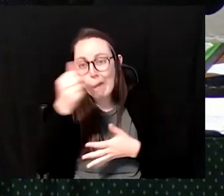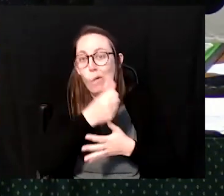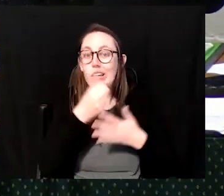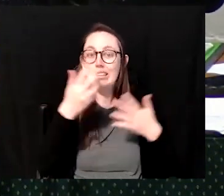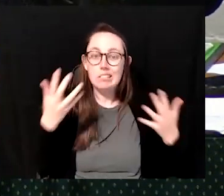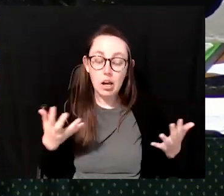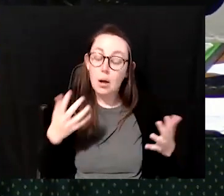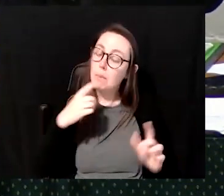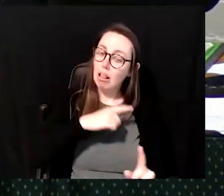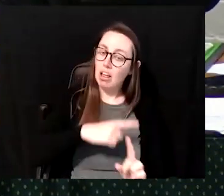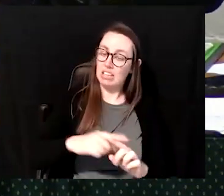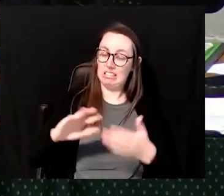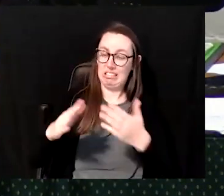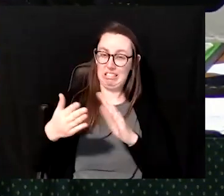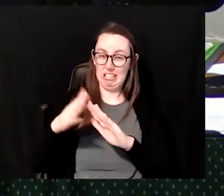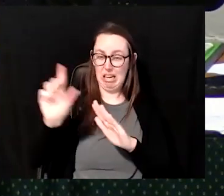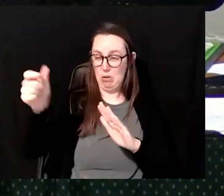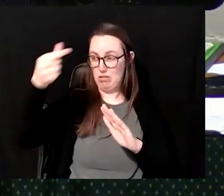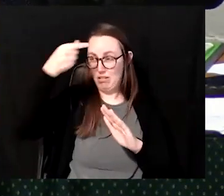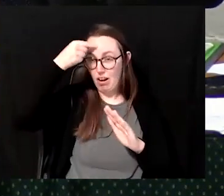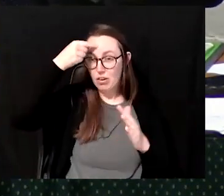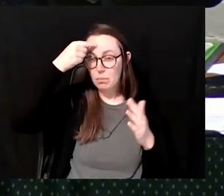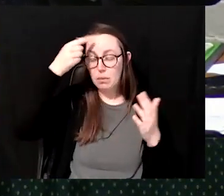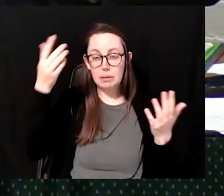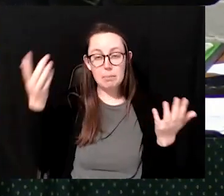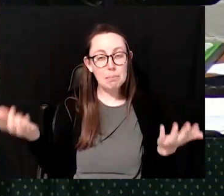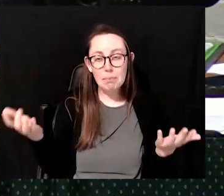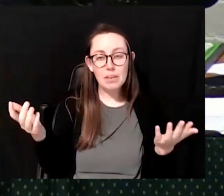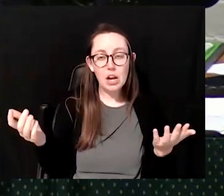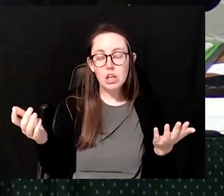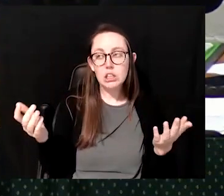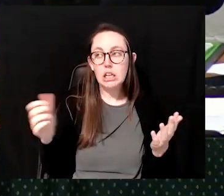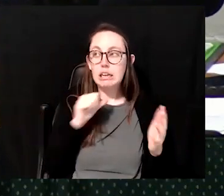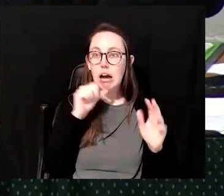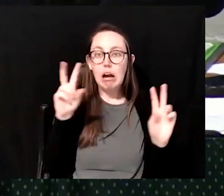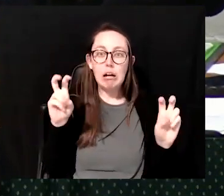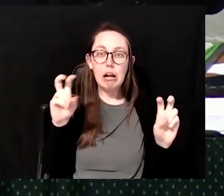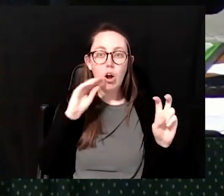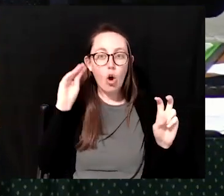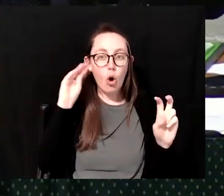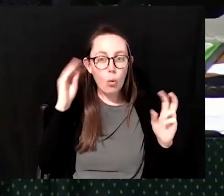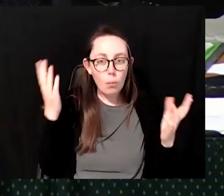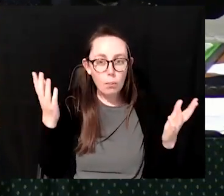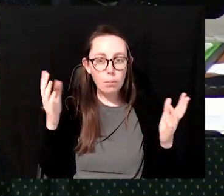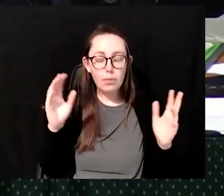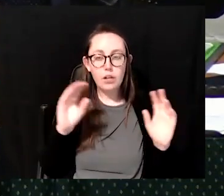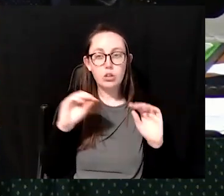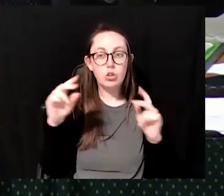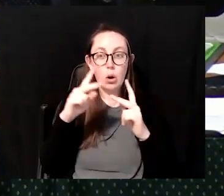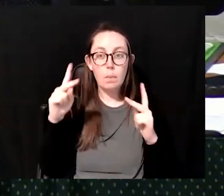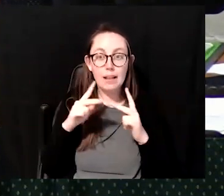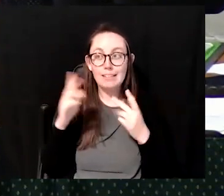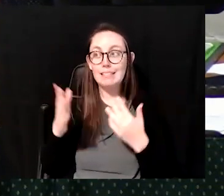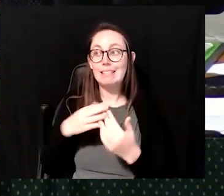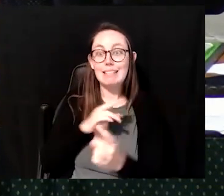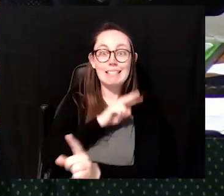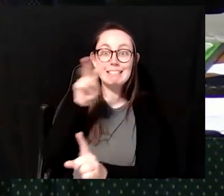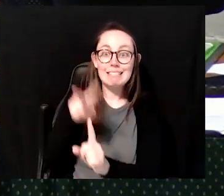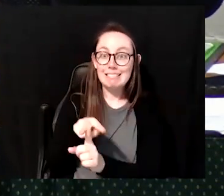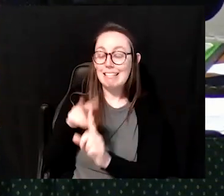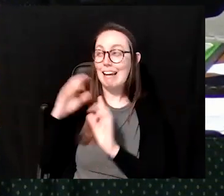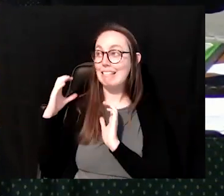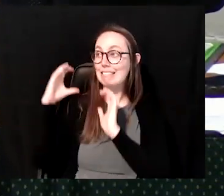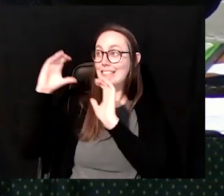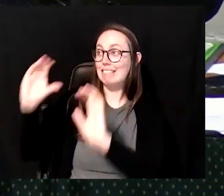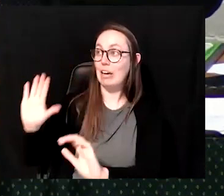is committed to what's in that report because we said that we were in a public meeting and I know that that commitment you know